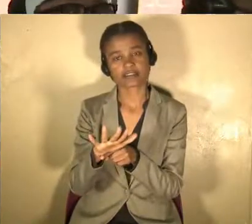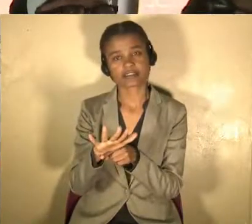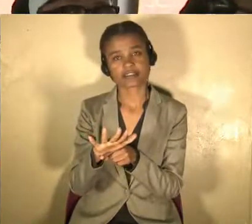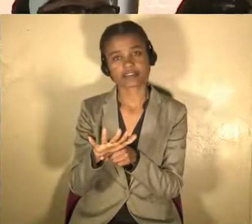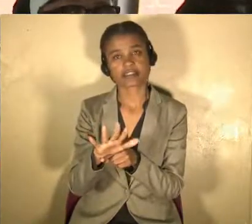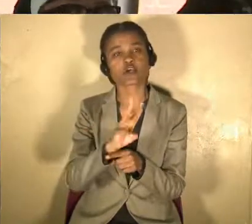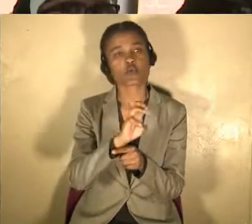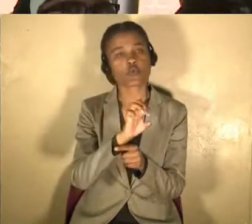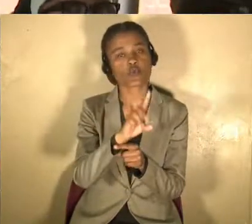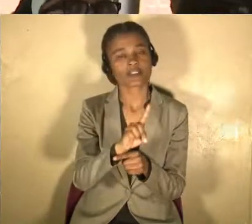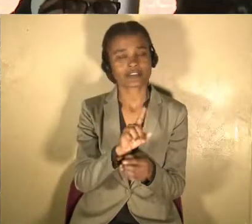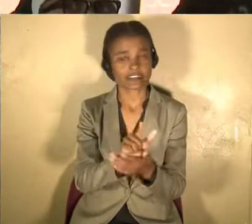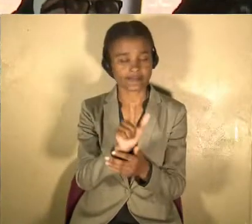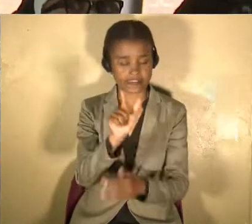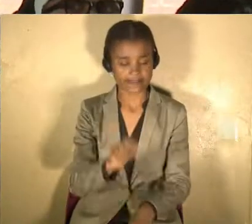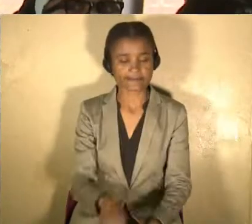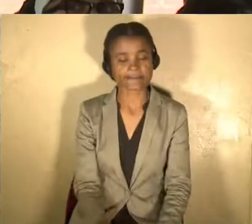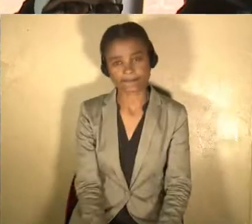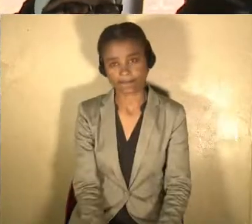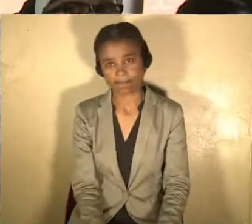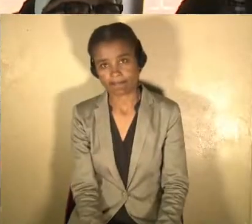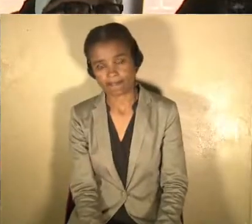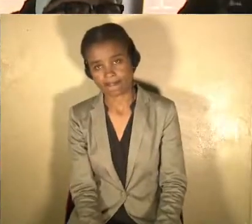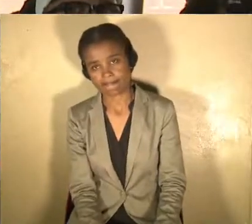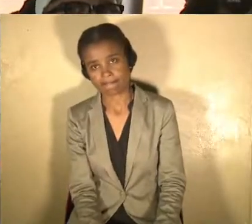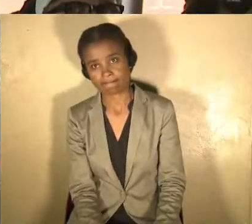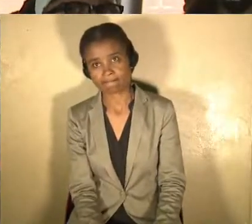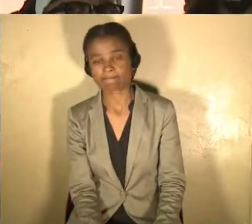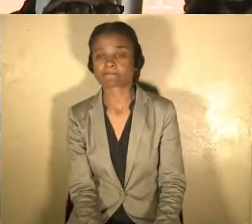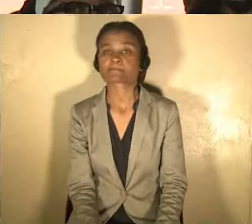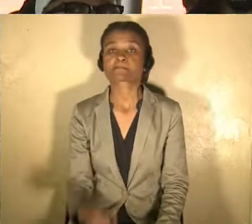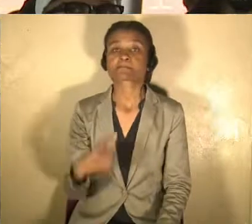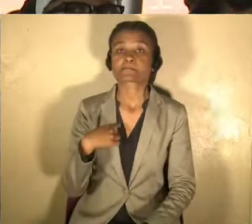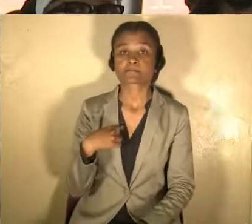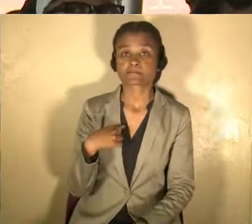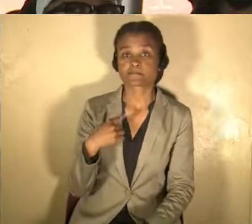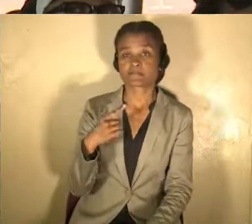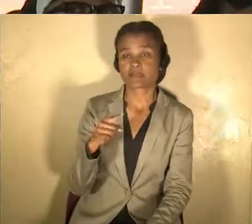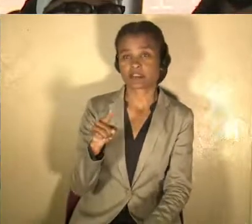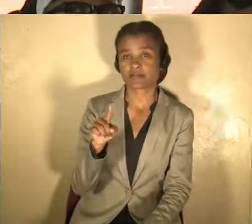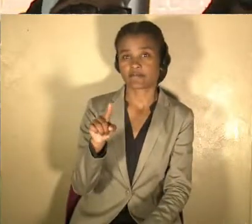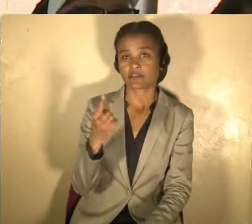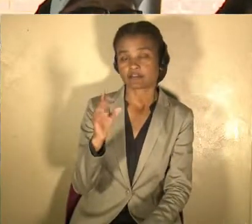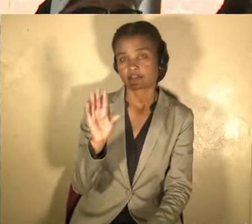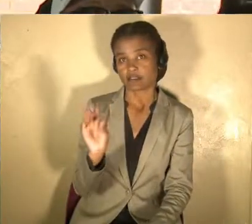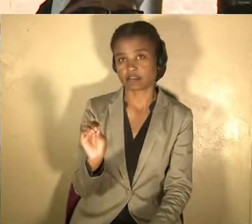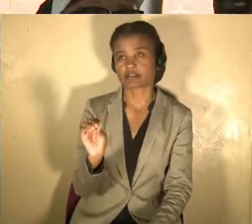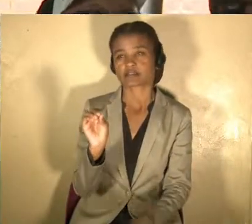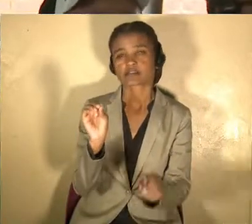Waterworks. Se ke tlo se botsang pele ke question ya social development hore